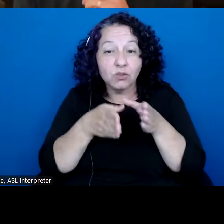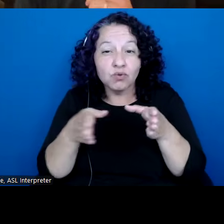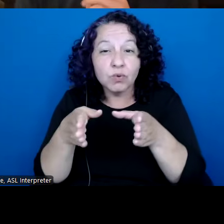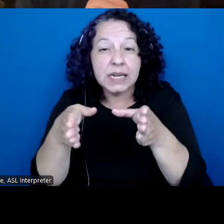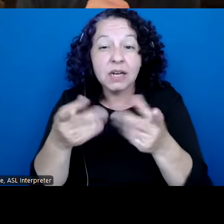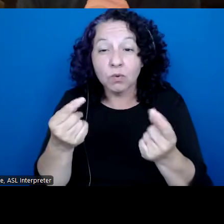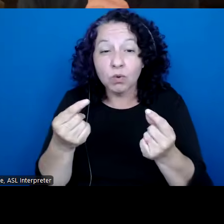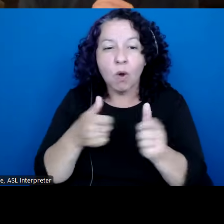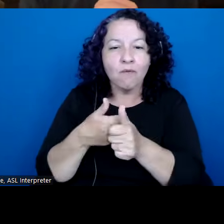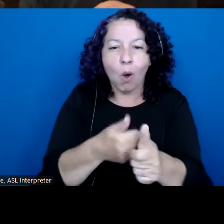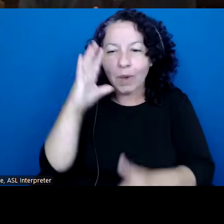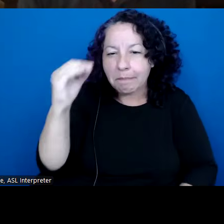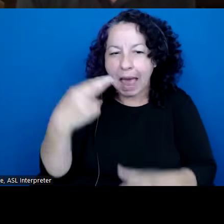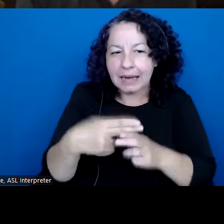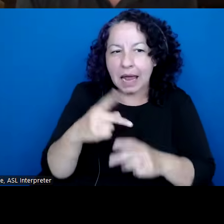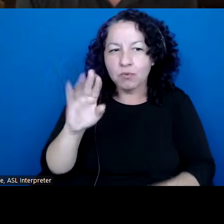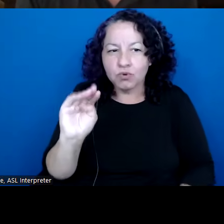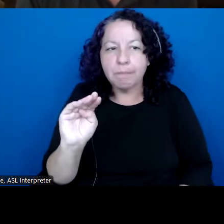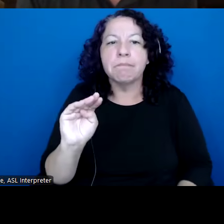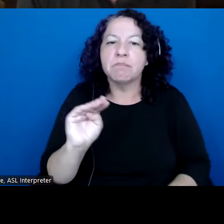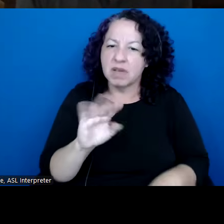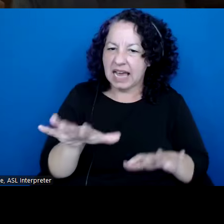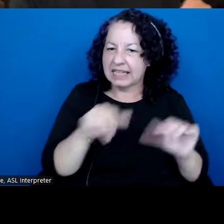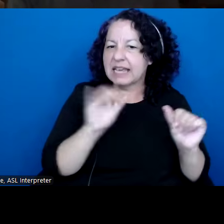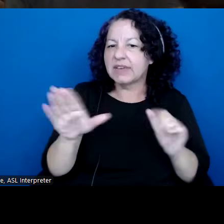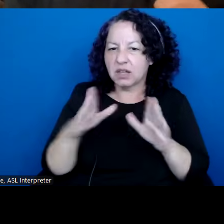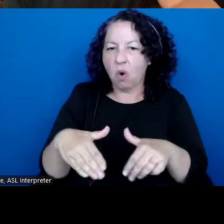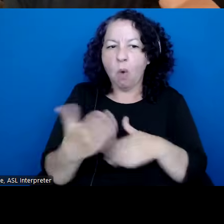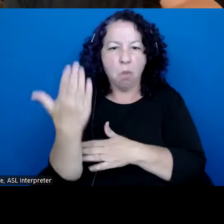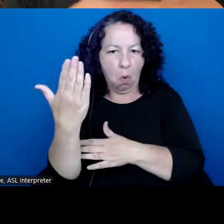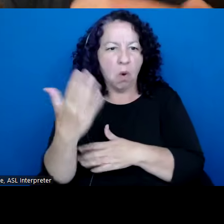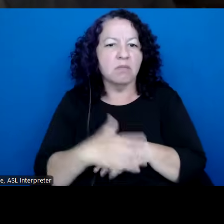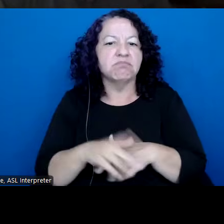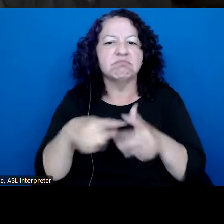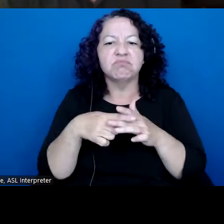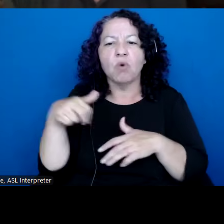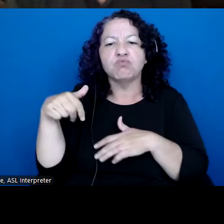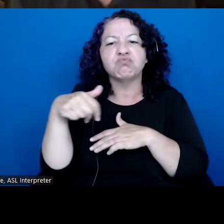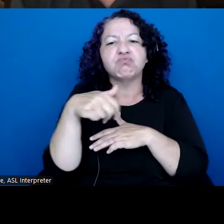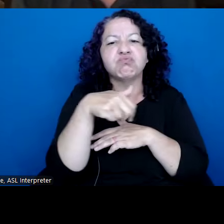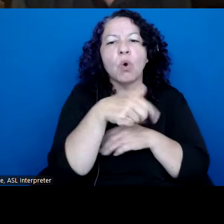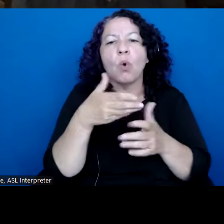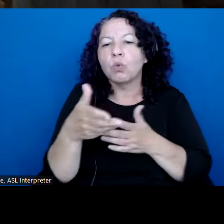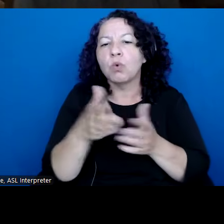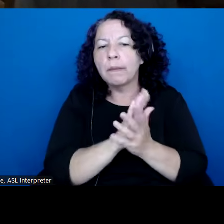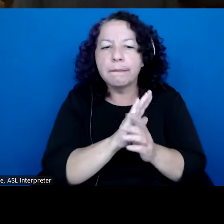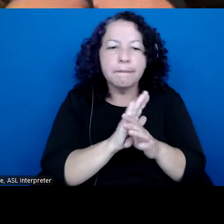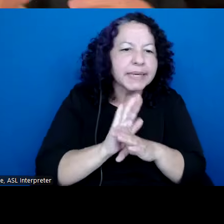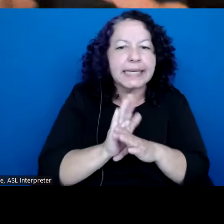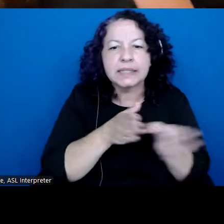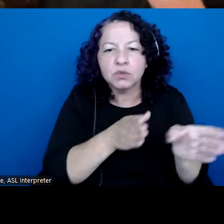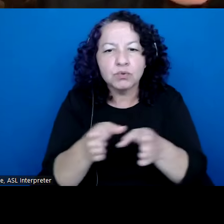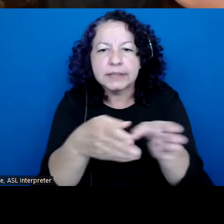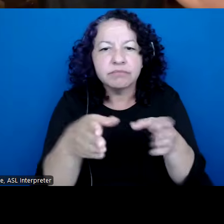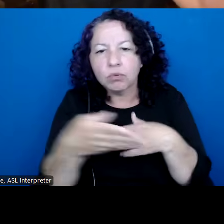named Kushim as he leaves his house in the morning and he starts making his way through the busy streets. And he's making his